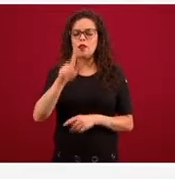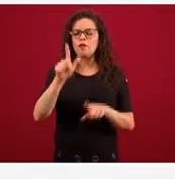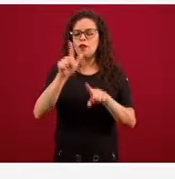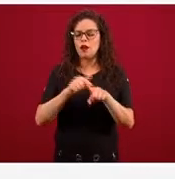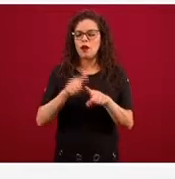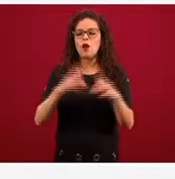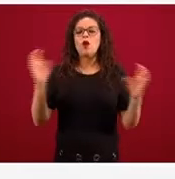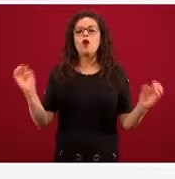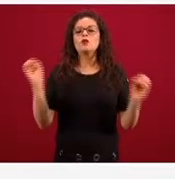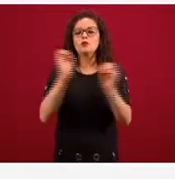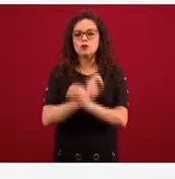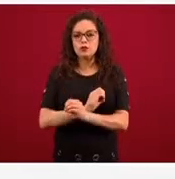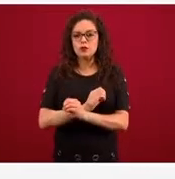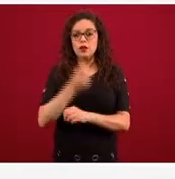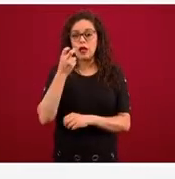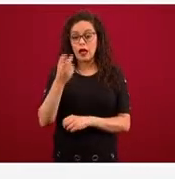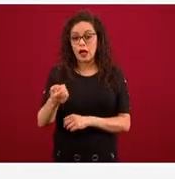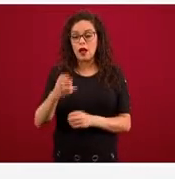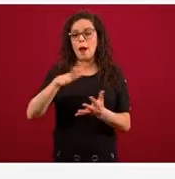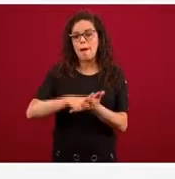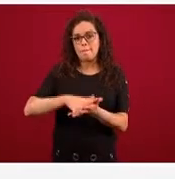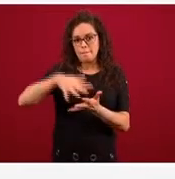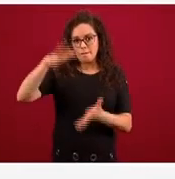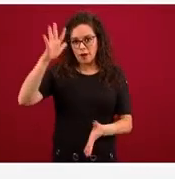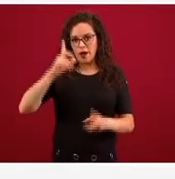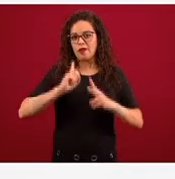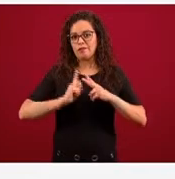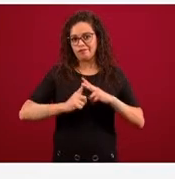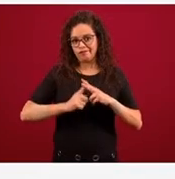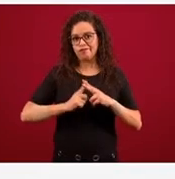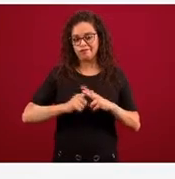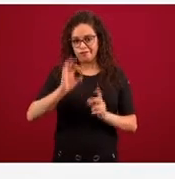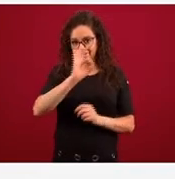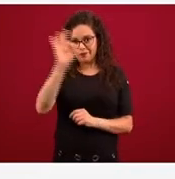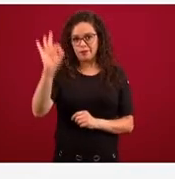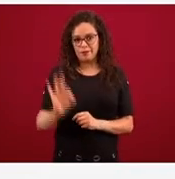oscuro, color, quiere decir que la that's where tasa de we have a incidencia es higher mayor. De hecho, incidence of tenemos la COVID. escala